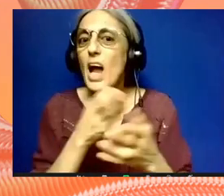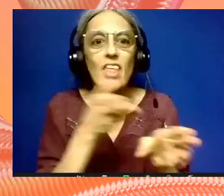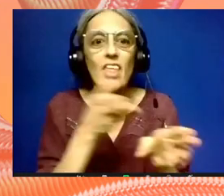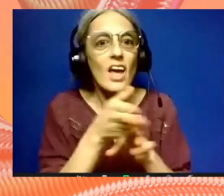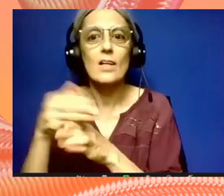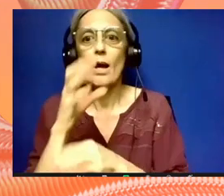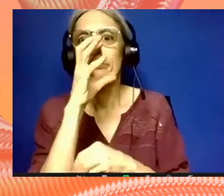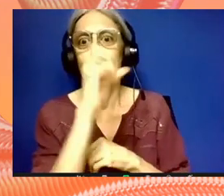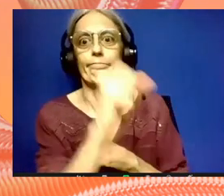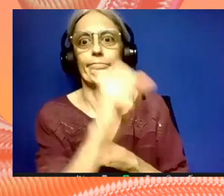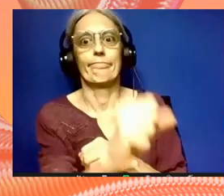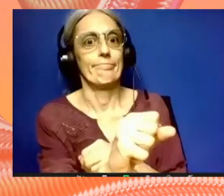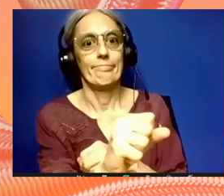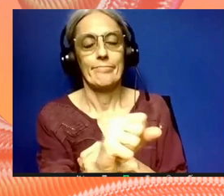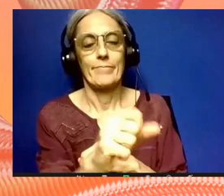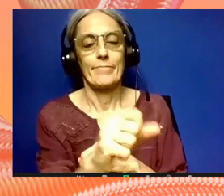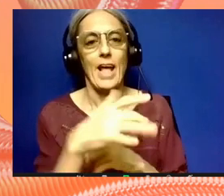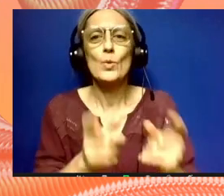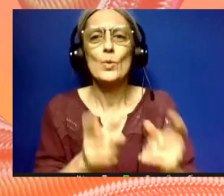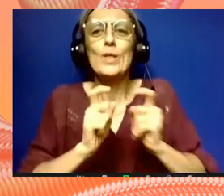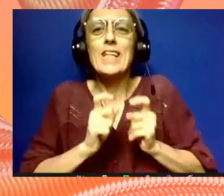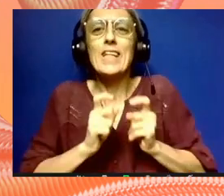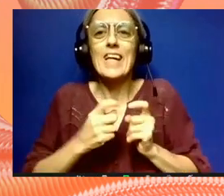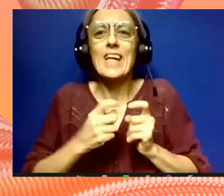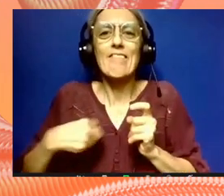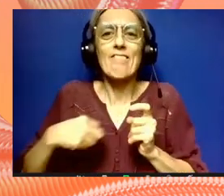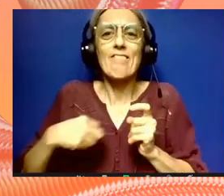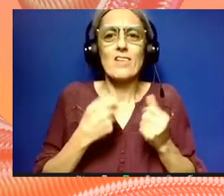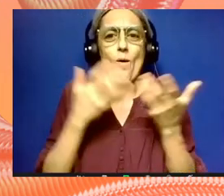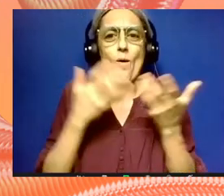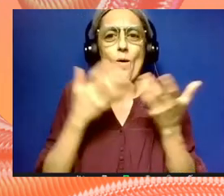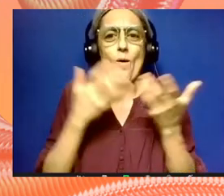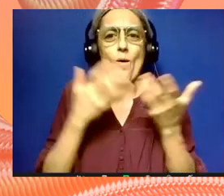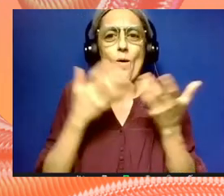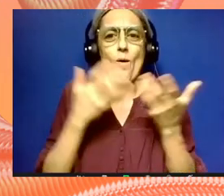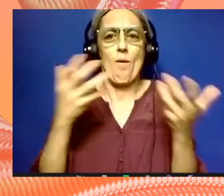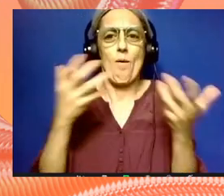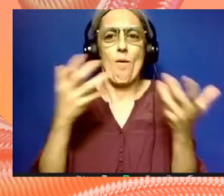And I get so much strength and wisdom and